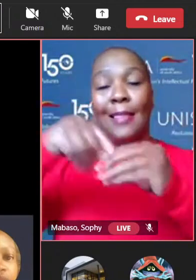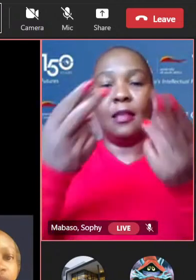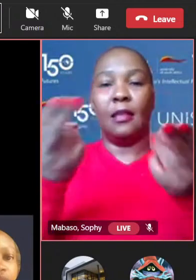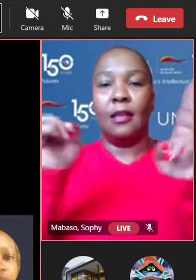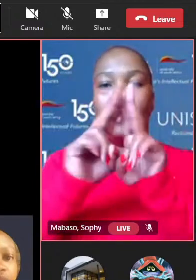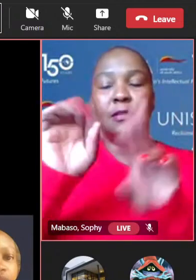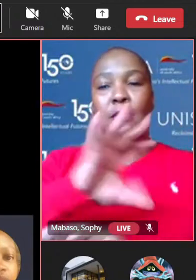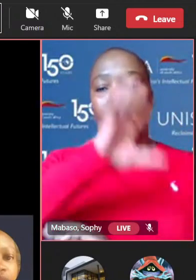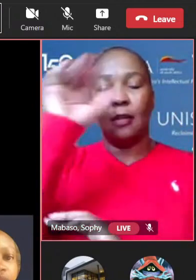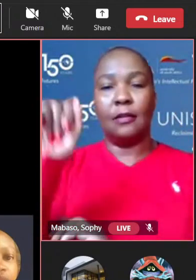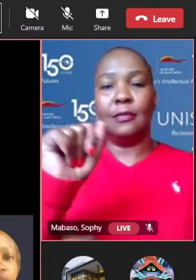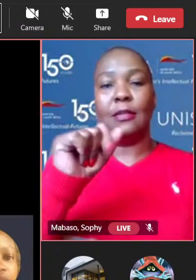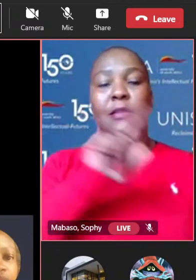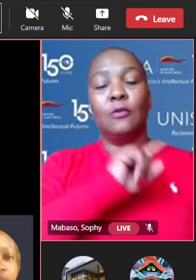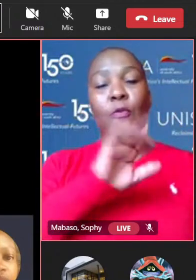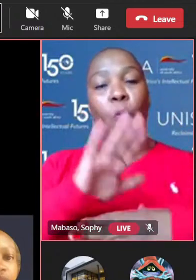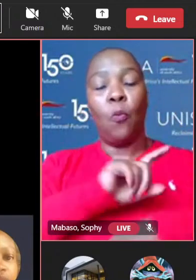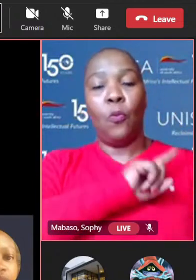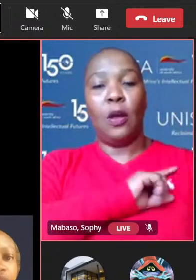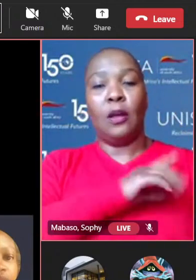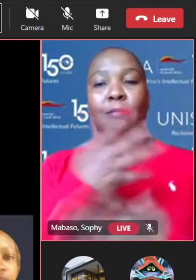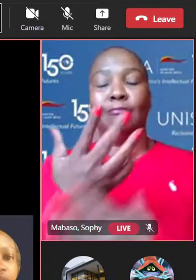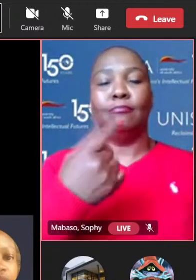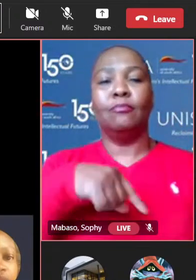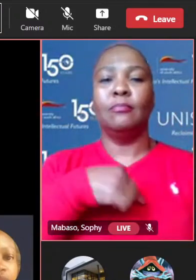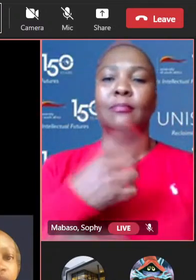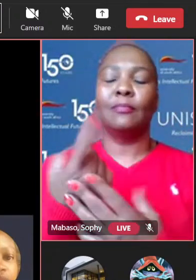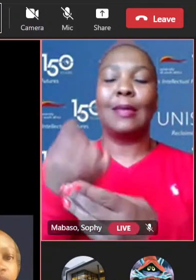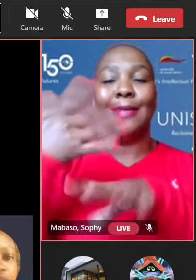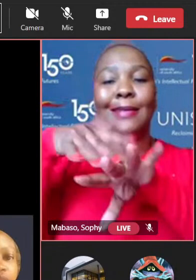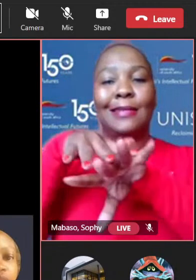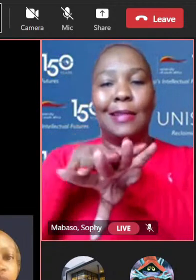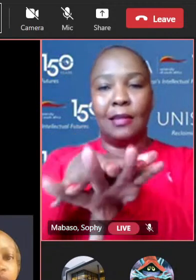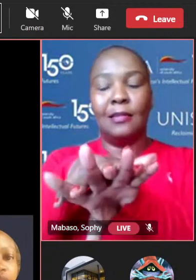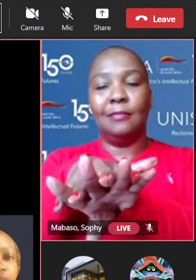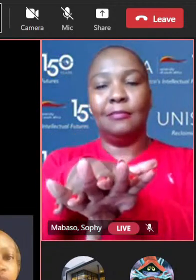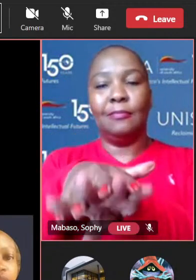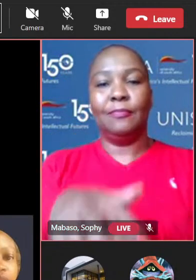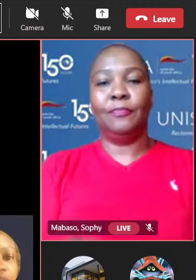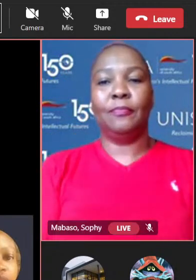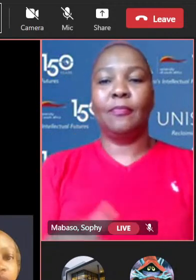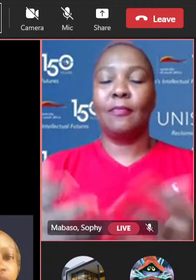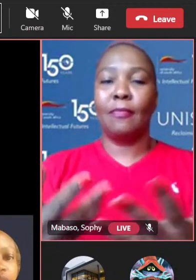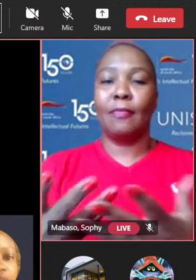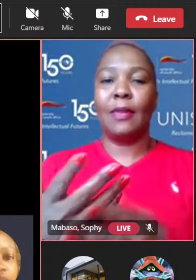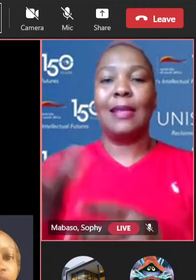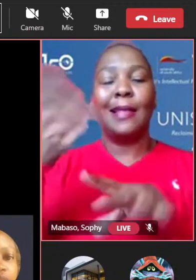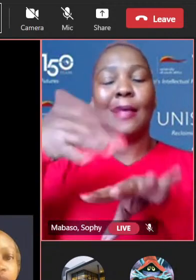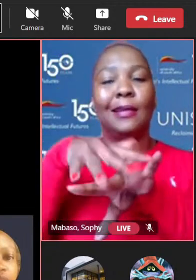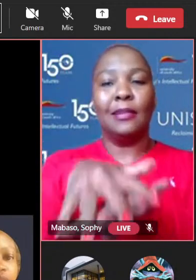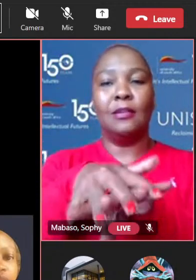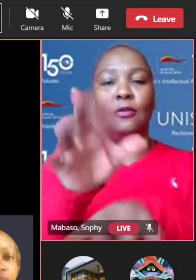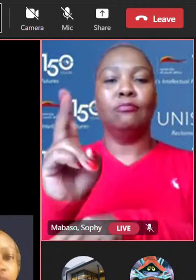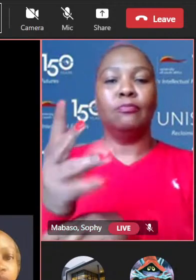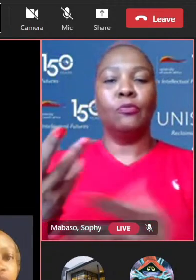is for that reason that we are saying they're integrated. They're also integrated into